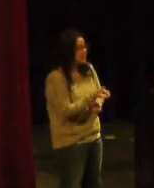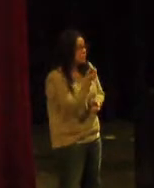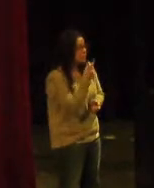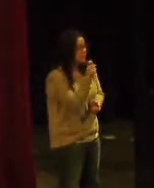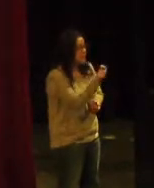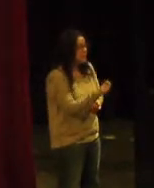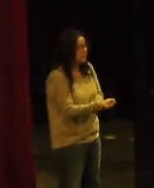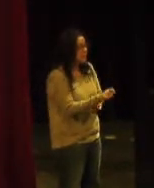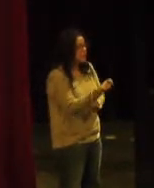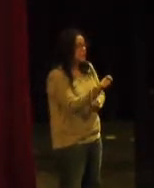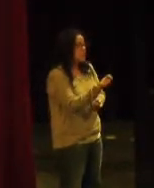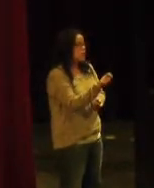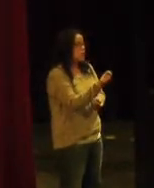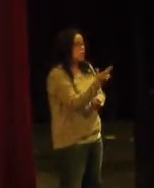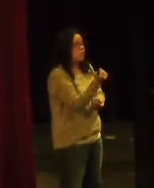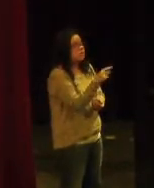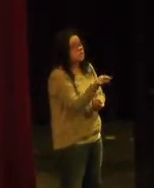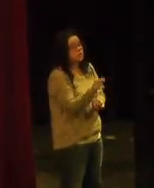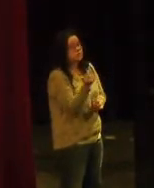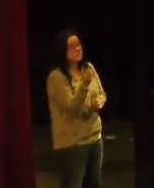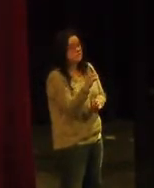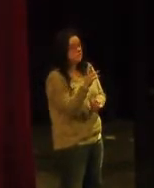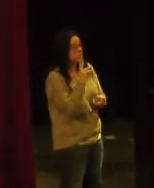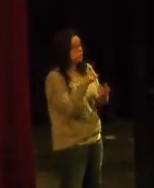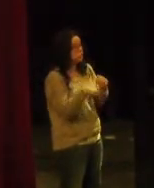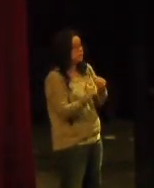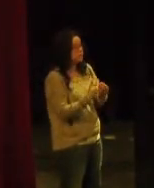13 through 16, it talks about the hall of